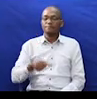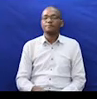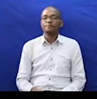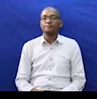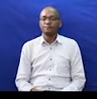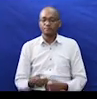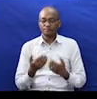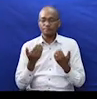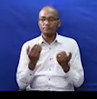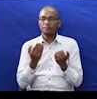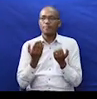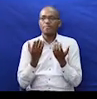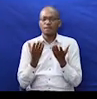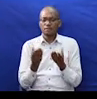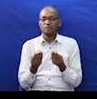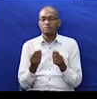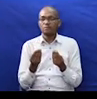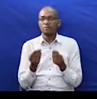is written as